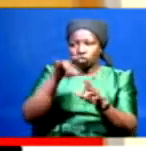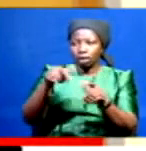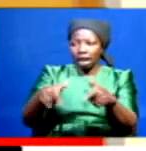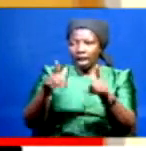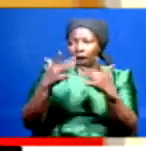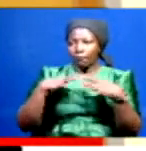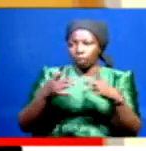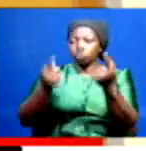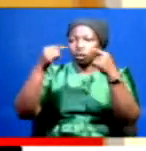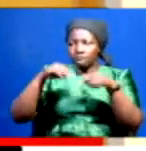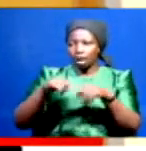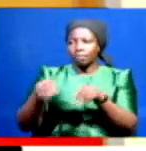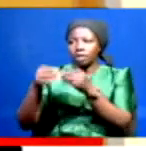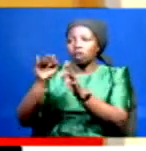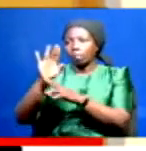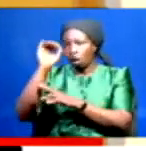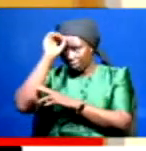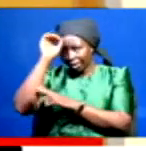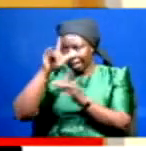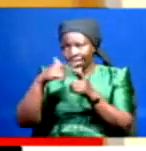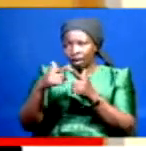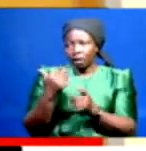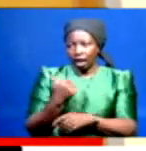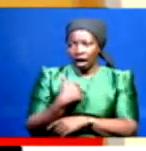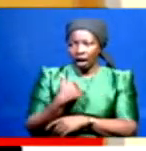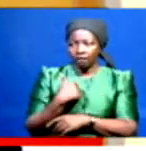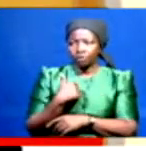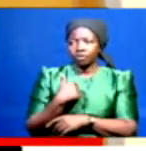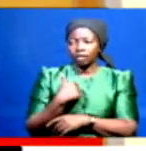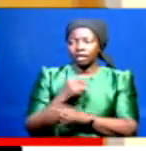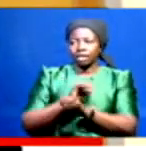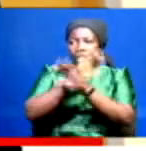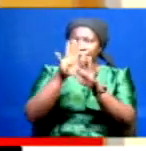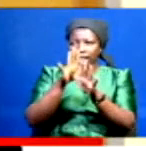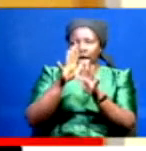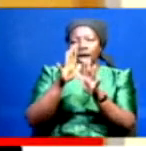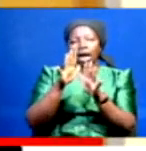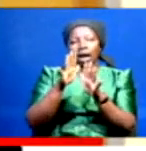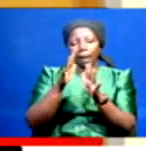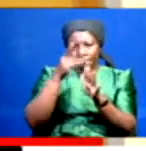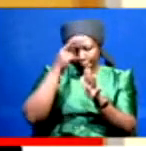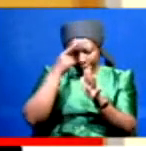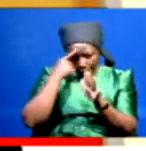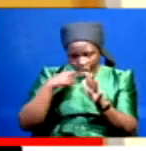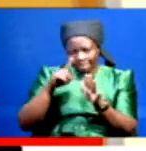air their views, and then we have a clear cut program or process or policy, and now we should be able to be to exercise